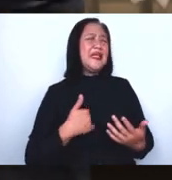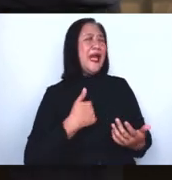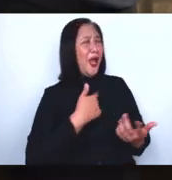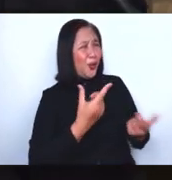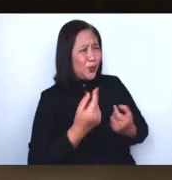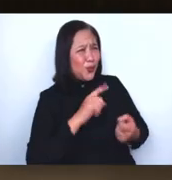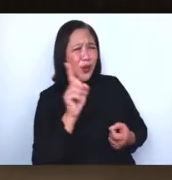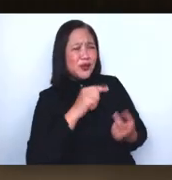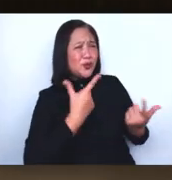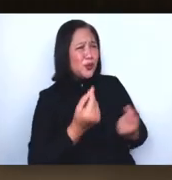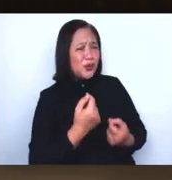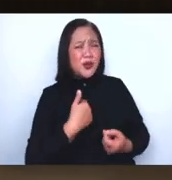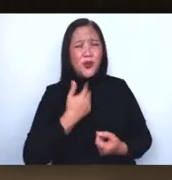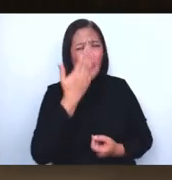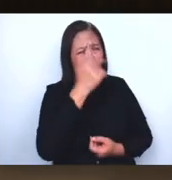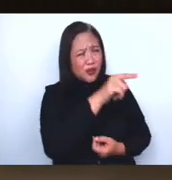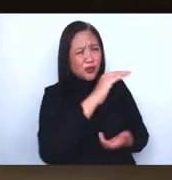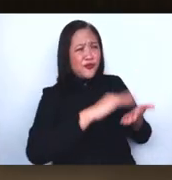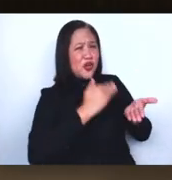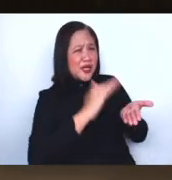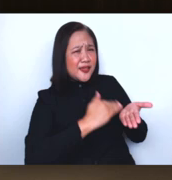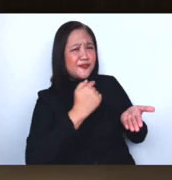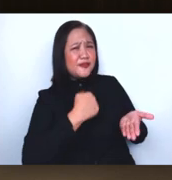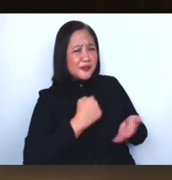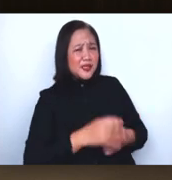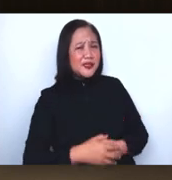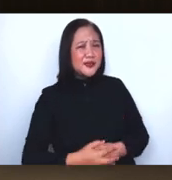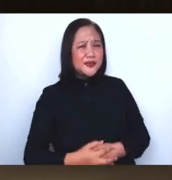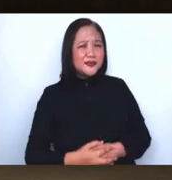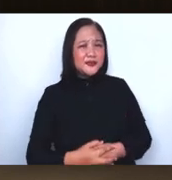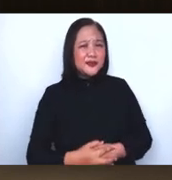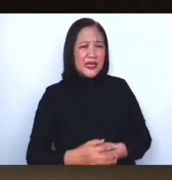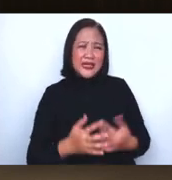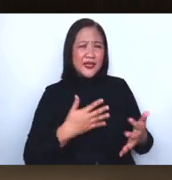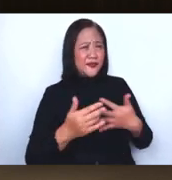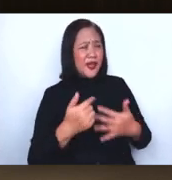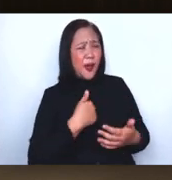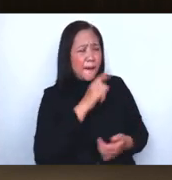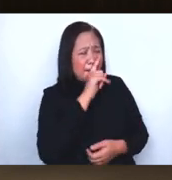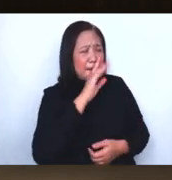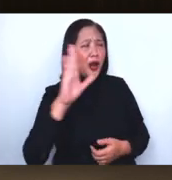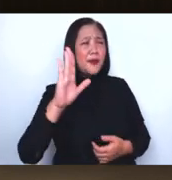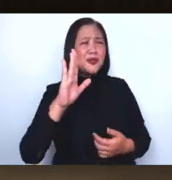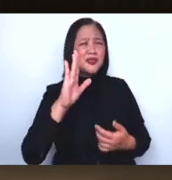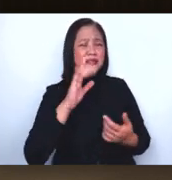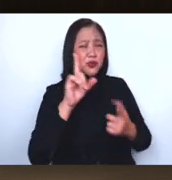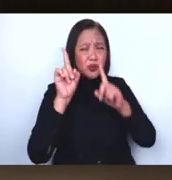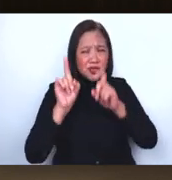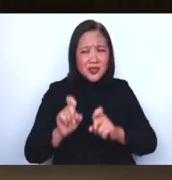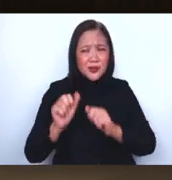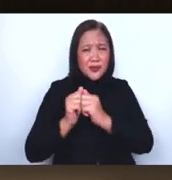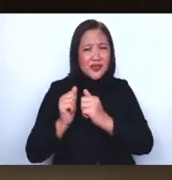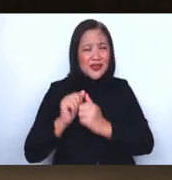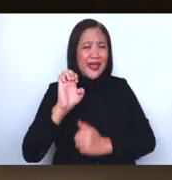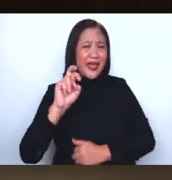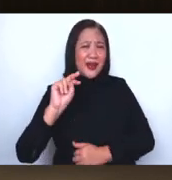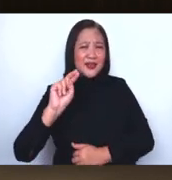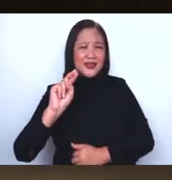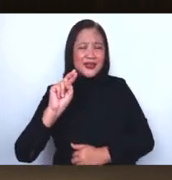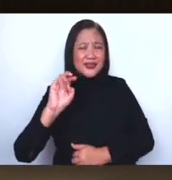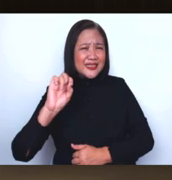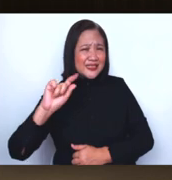Can't I do something? Why can't you forgive me? Even when I promised to do that test with